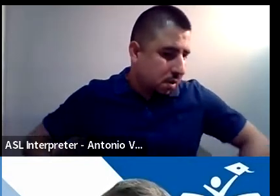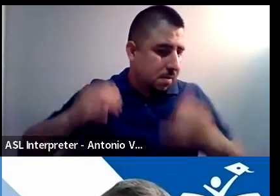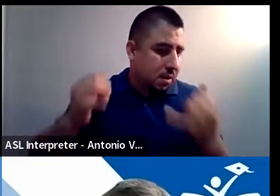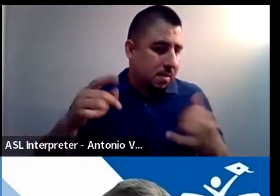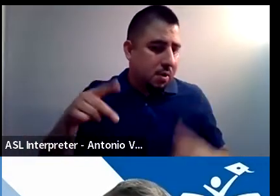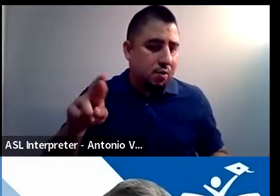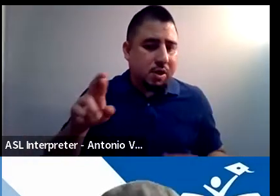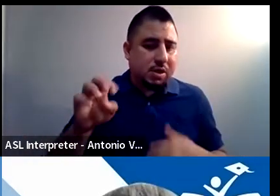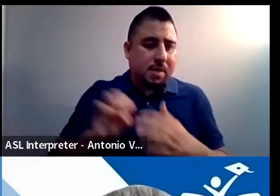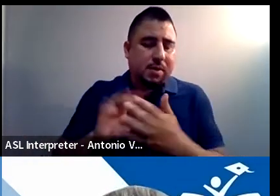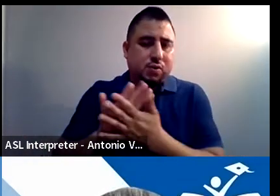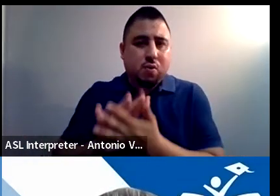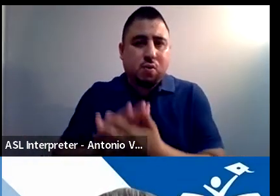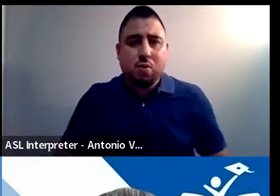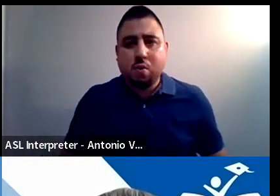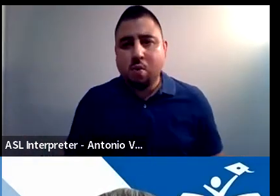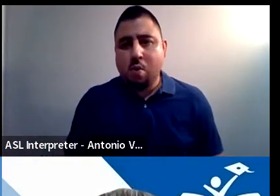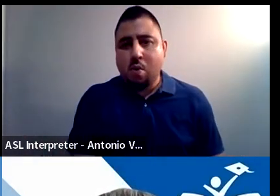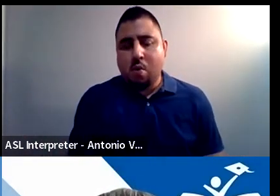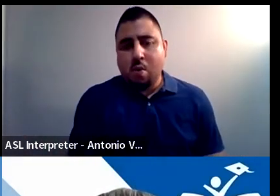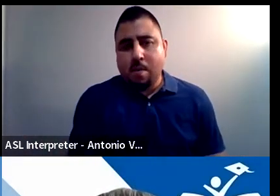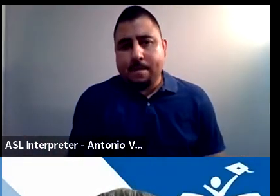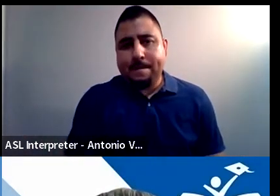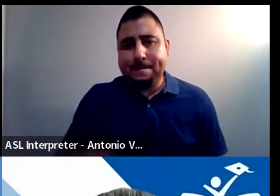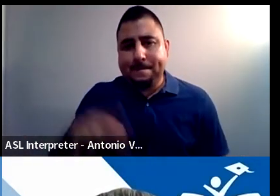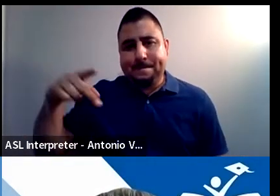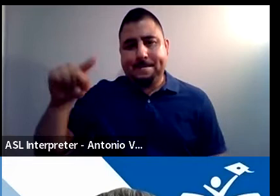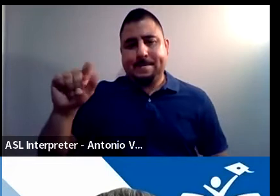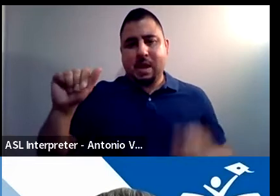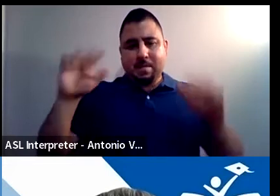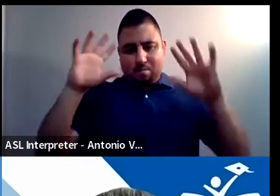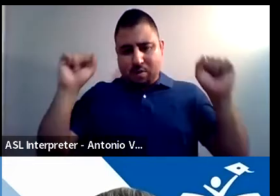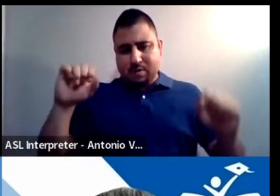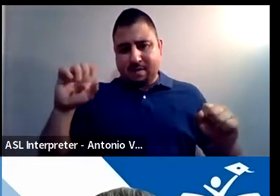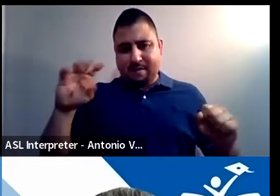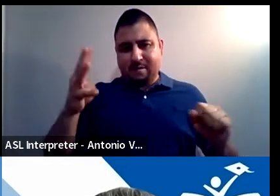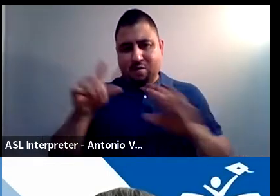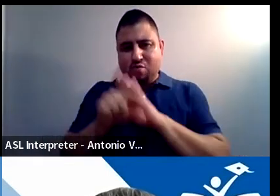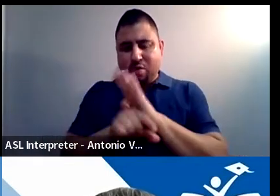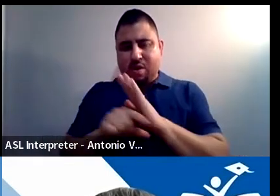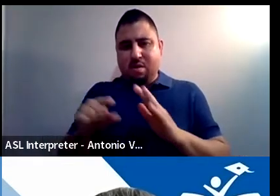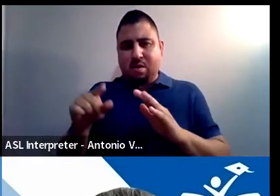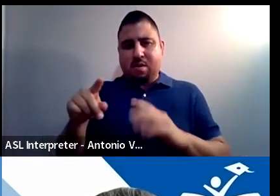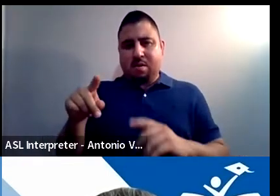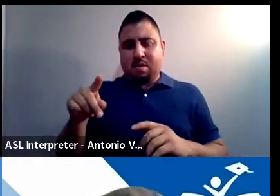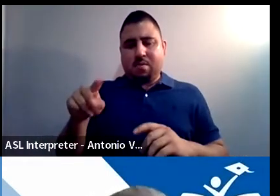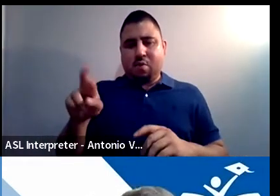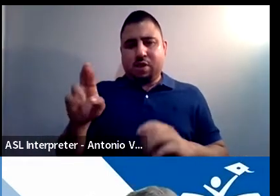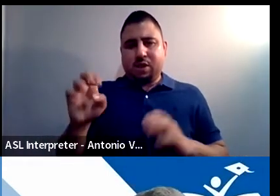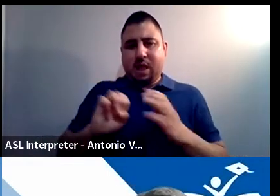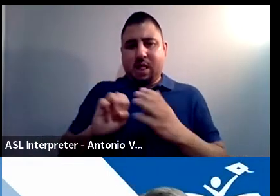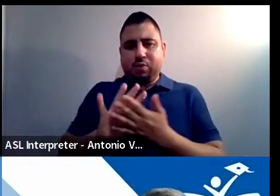Ridge Elementary School's PTA president. That's that. A fourth grader at Point of Ridge Elementary School.